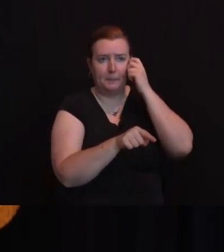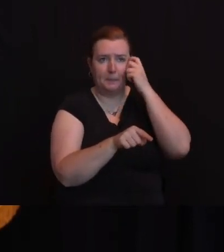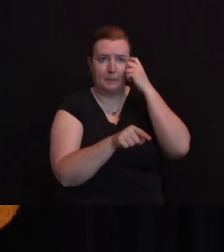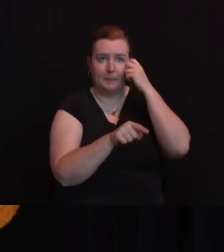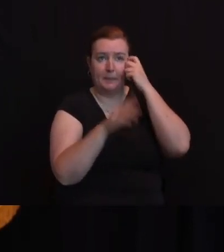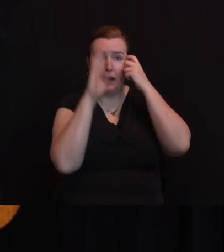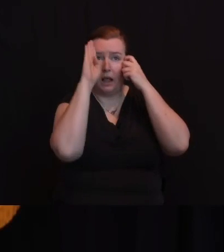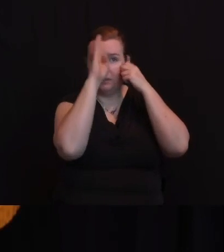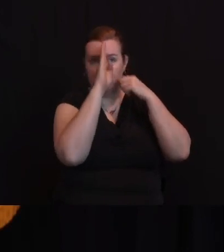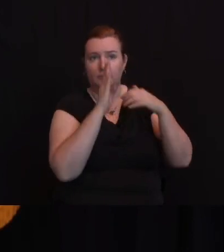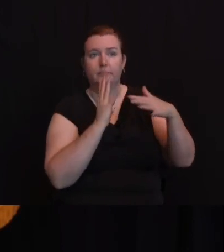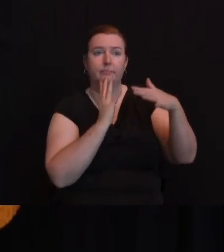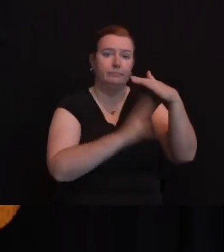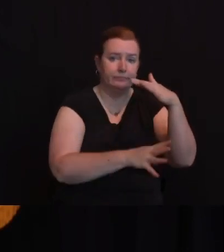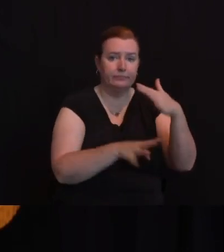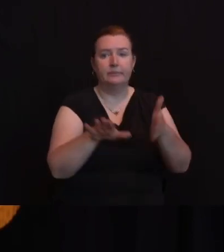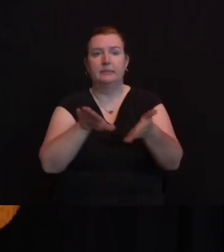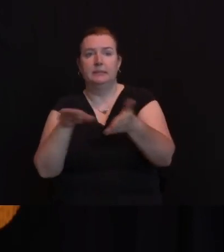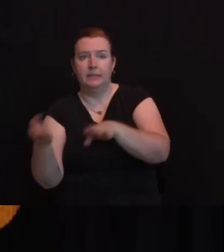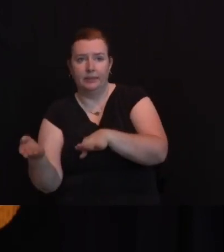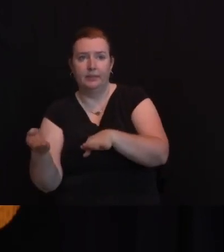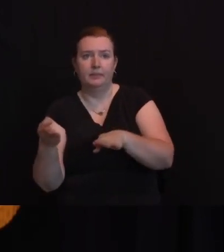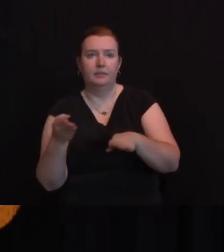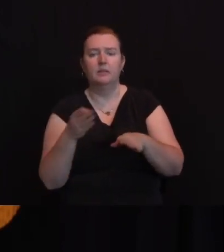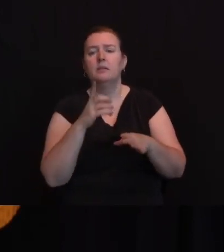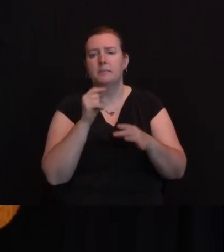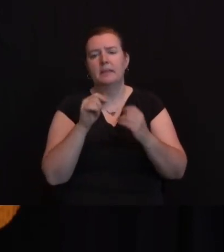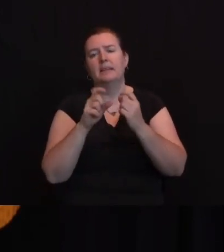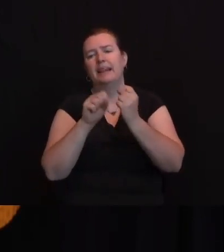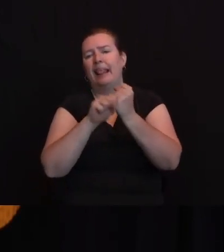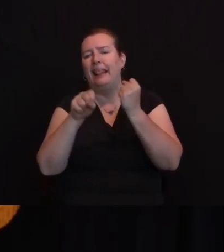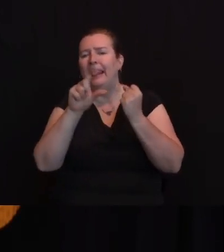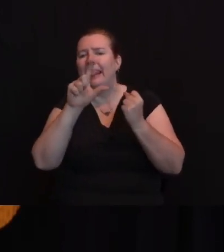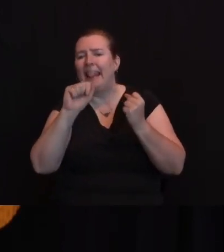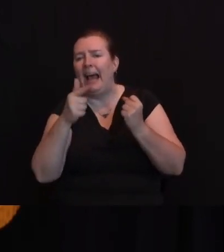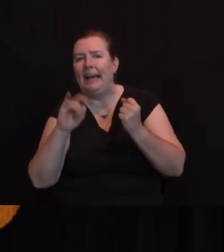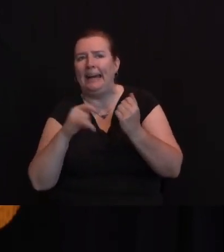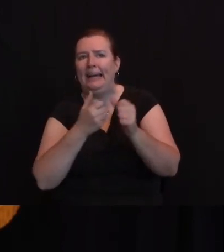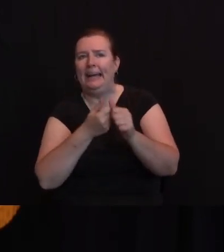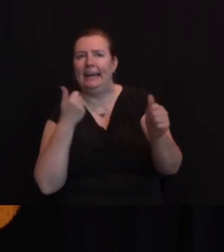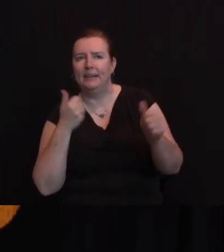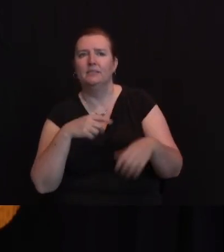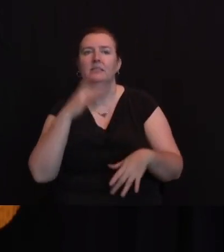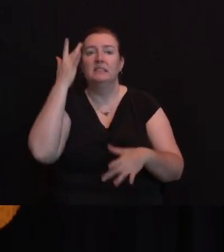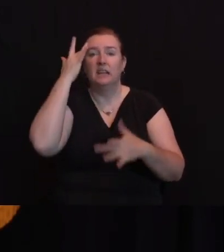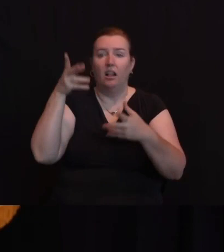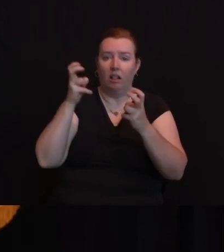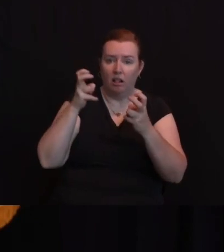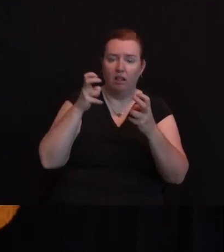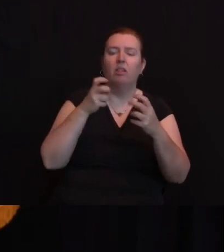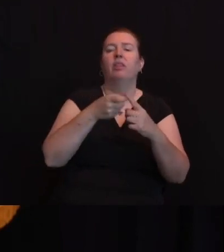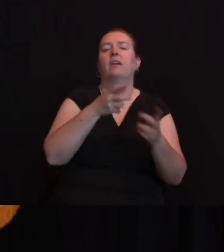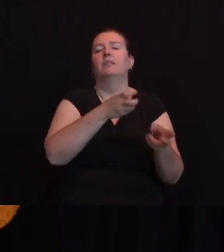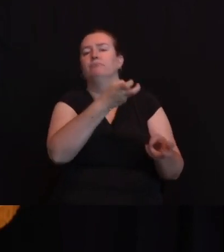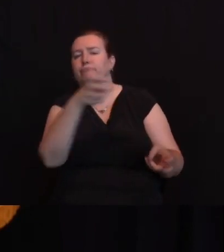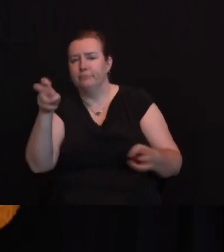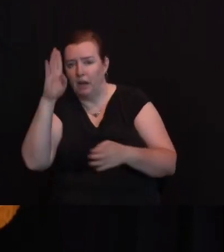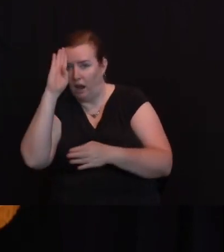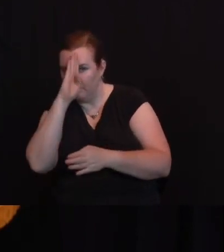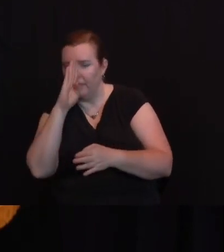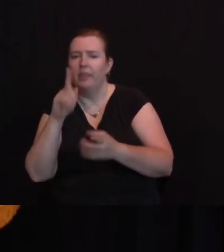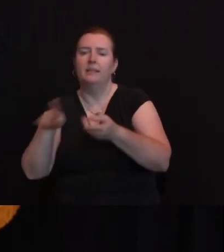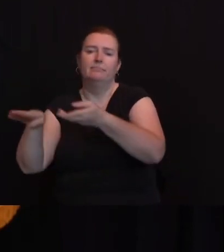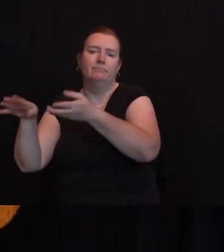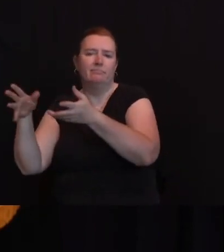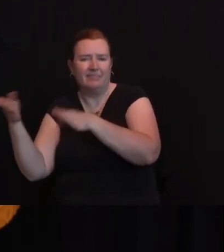definitely lag. It takes a while after people begin getting sick until they begin going to hospitalized and they begin dying. And if younger people are getting sick and they